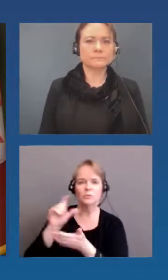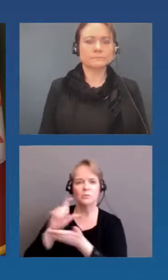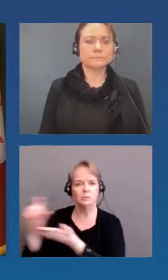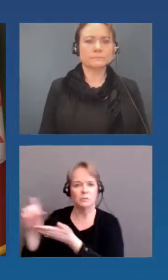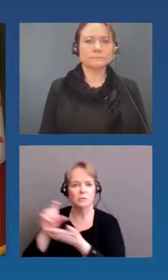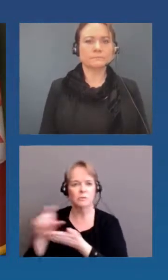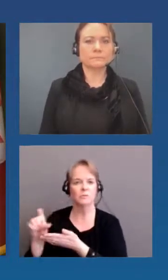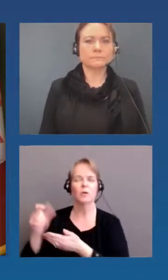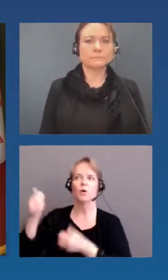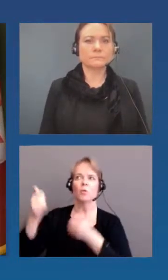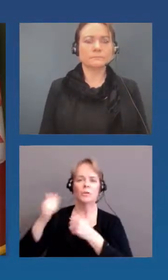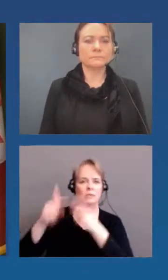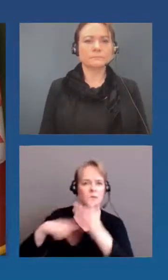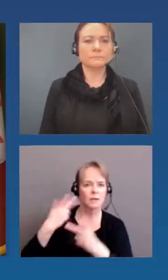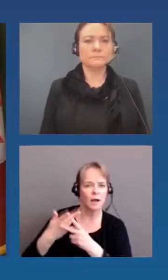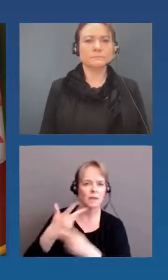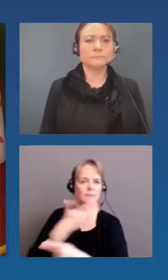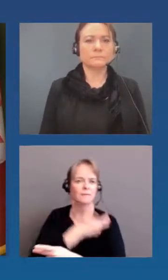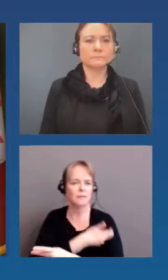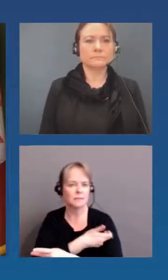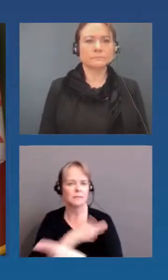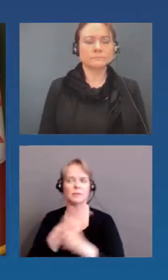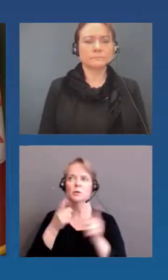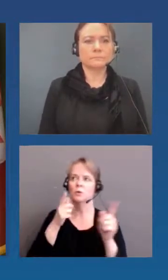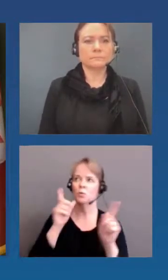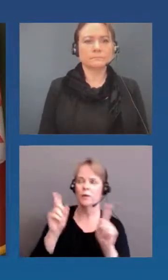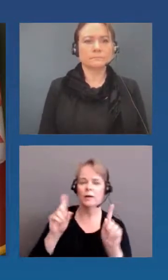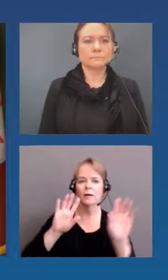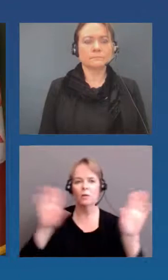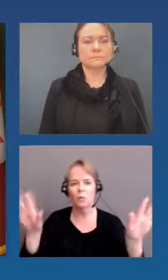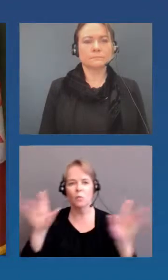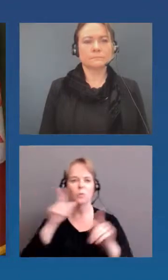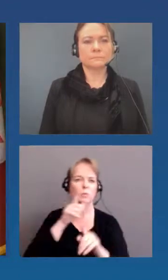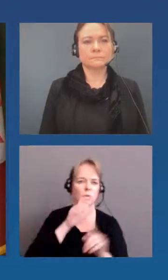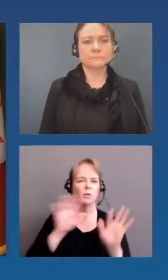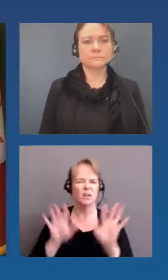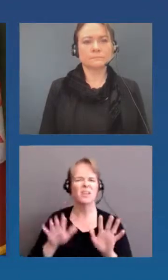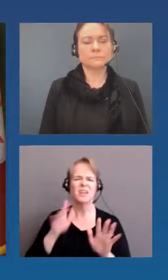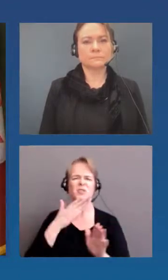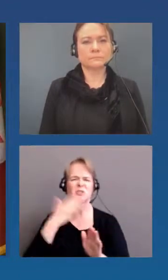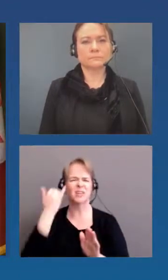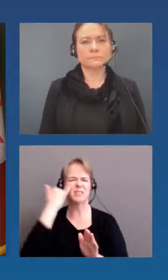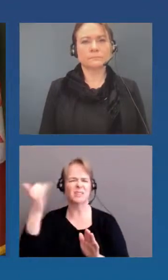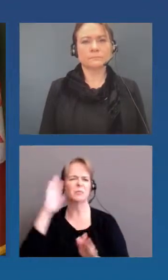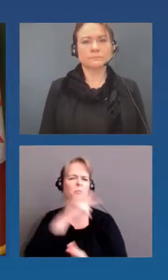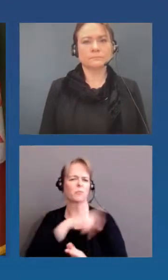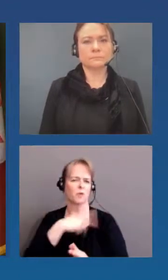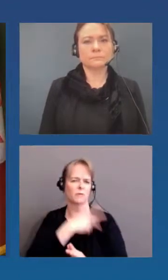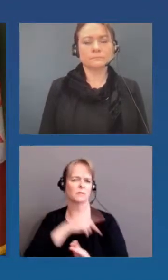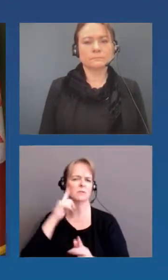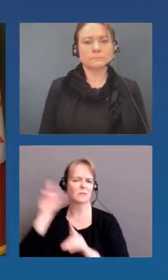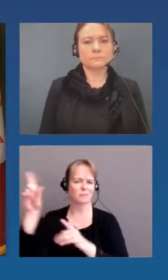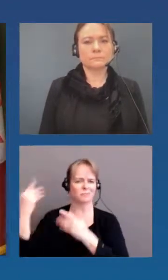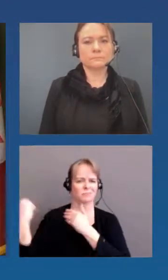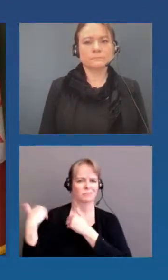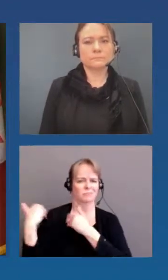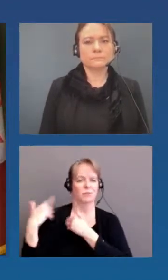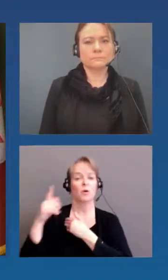a better understanding provincially. So they're responsible for that. That will only be launched on the 15th. That's the target date.